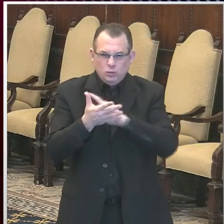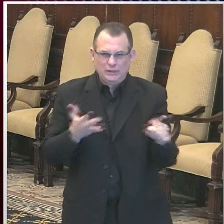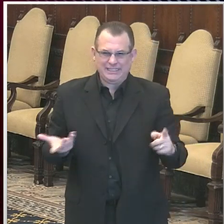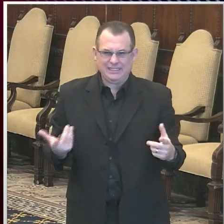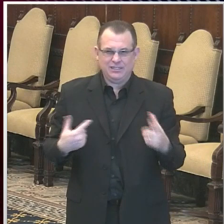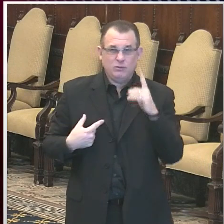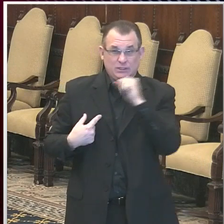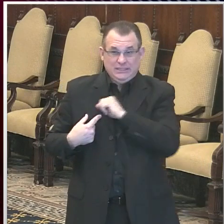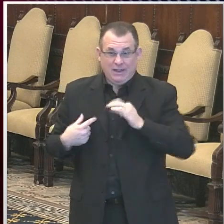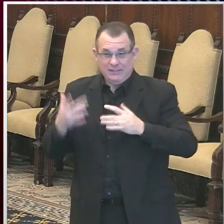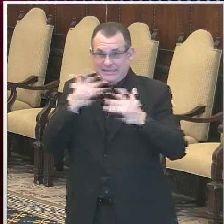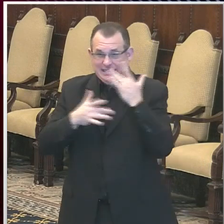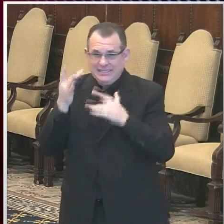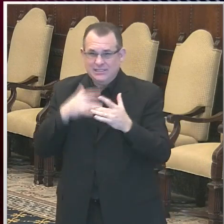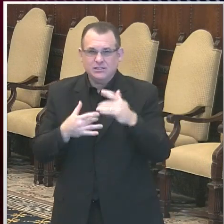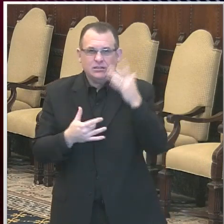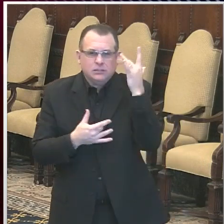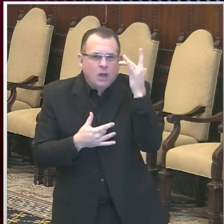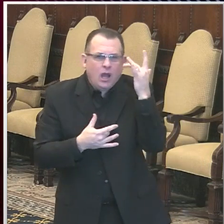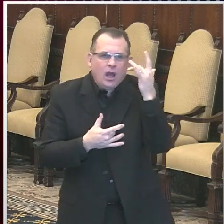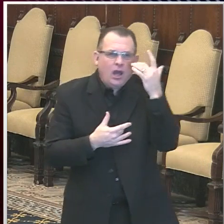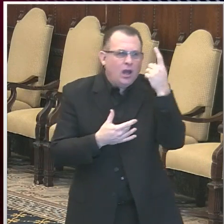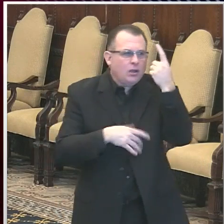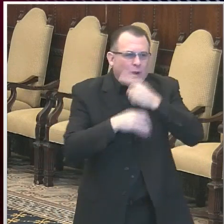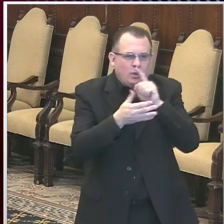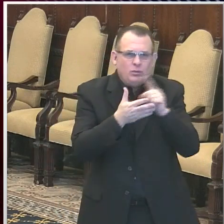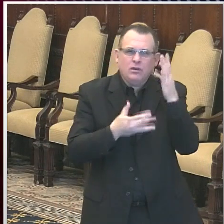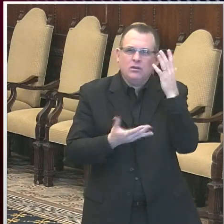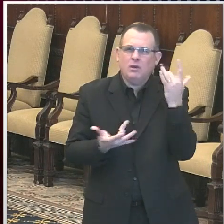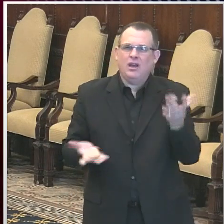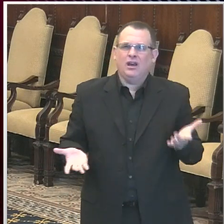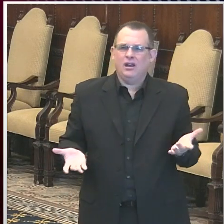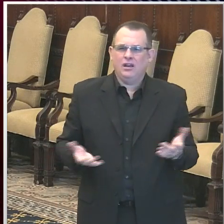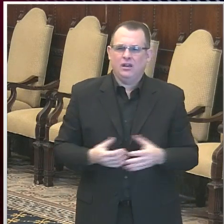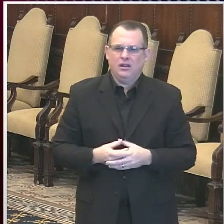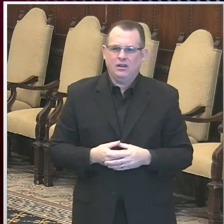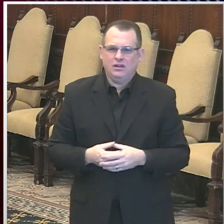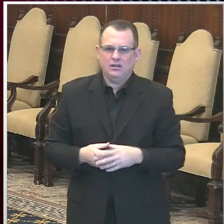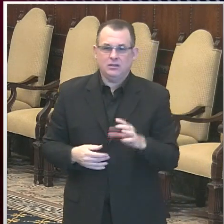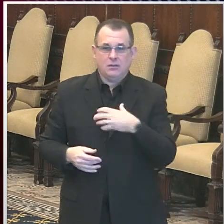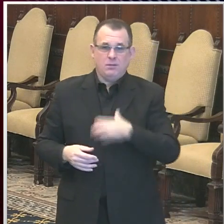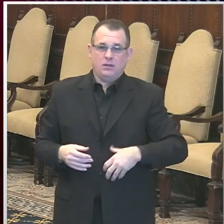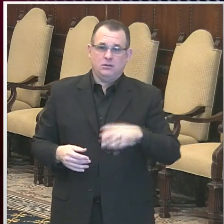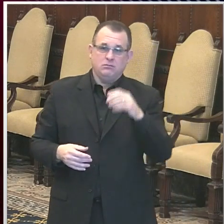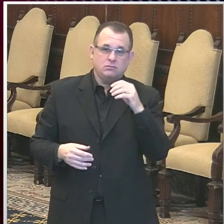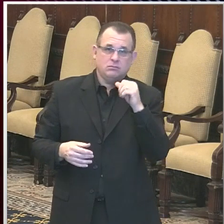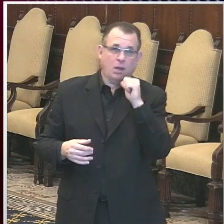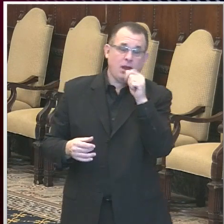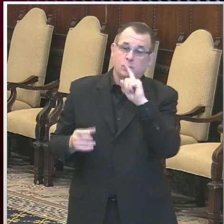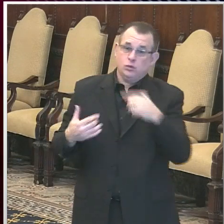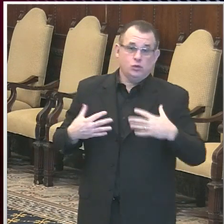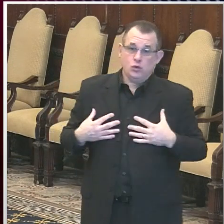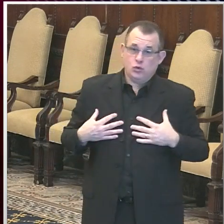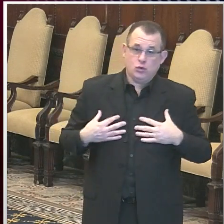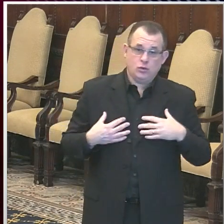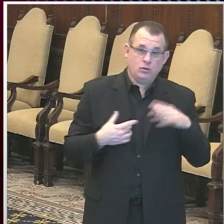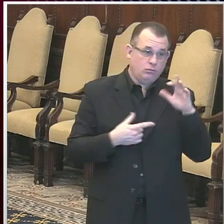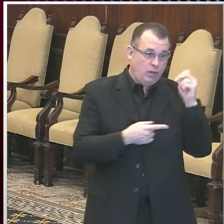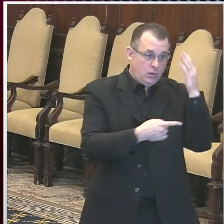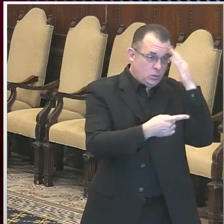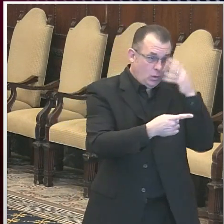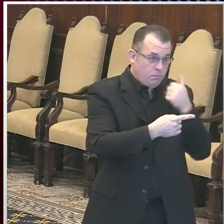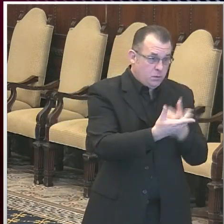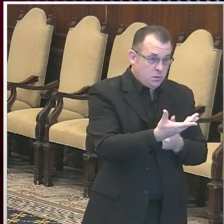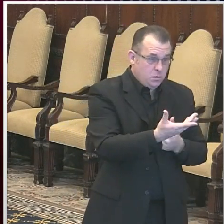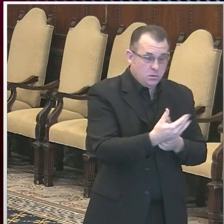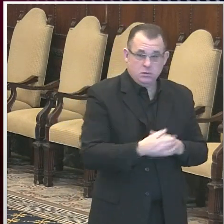or what was the reasoning behind moving that to a 1 day? I'm personally not really sure. I think Brian would probably have. I was announced today. I'm